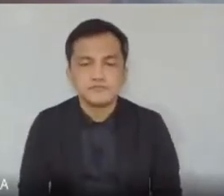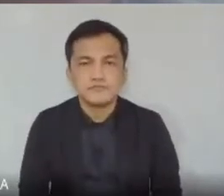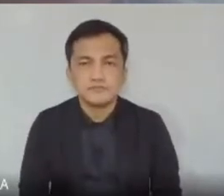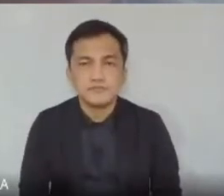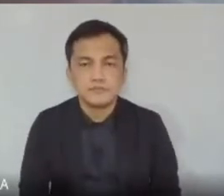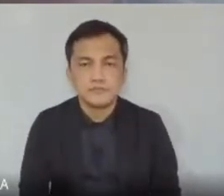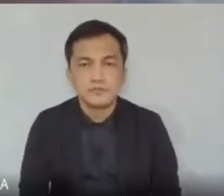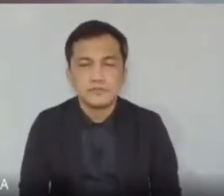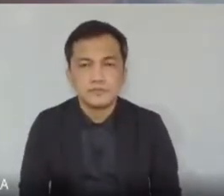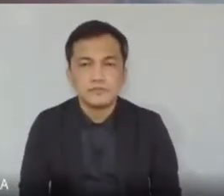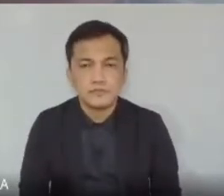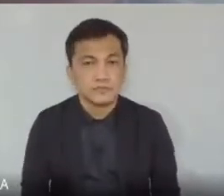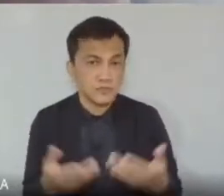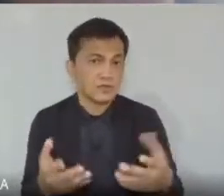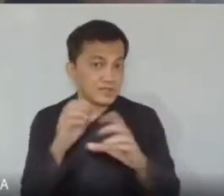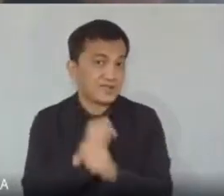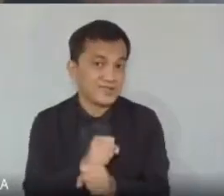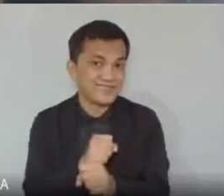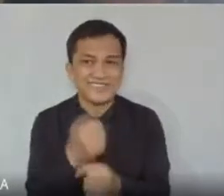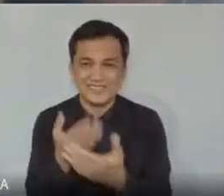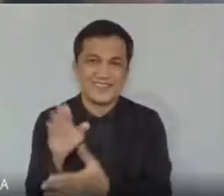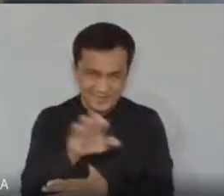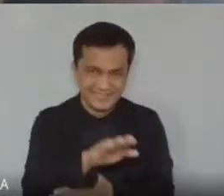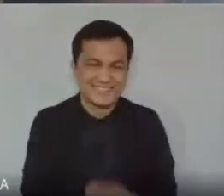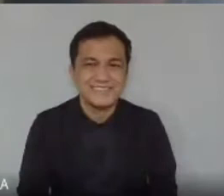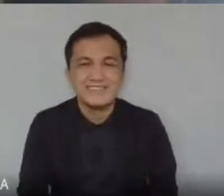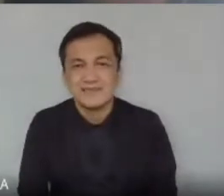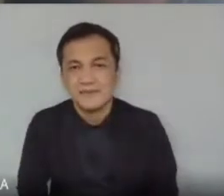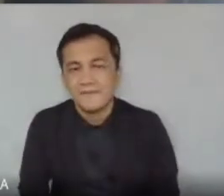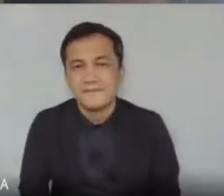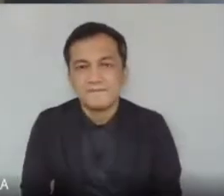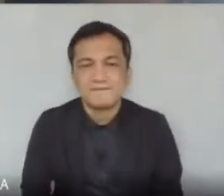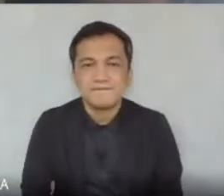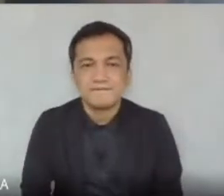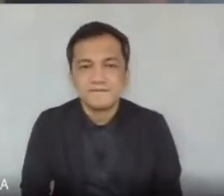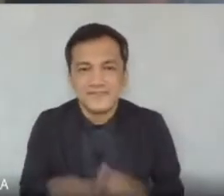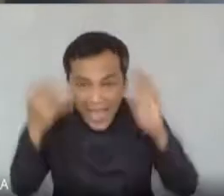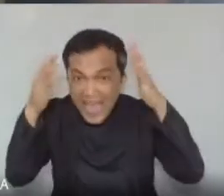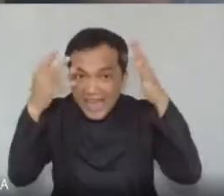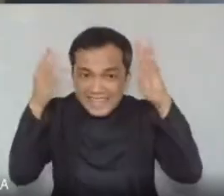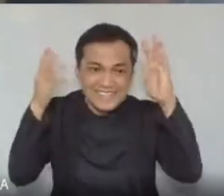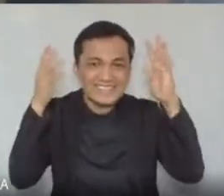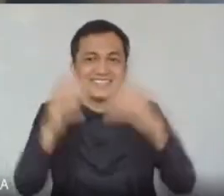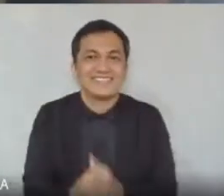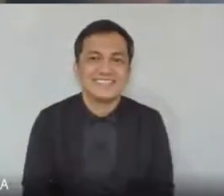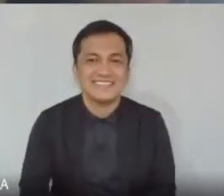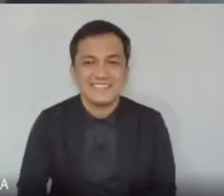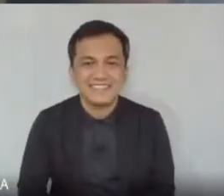Napaka-exciting naman po. We were just in Quezon a few years before all of these